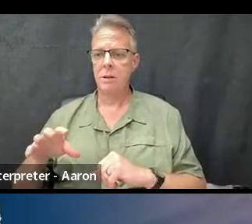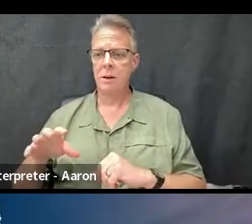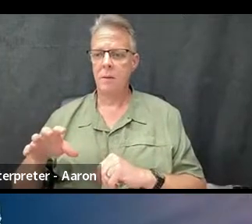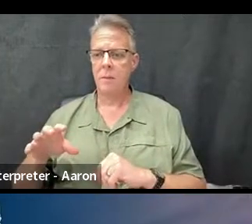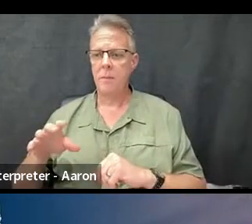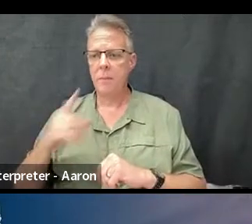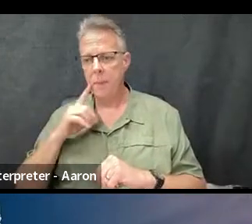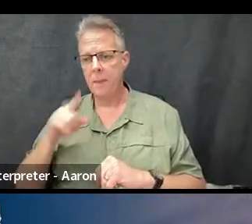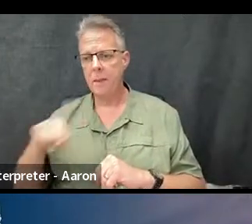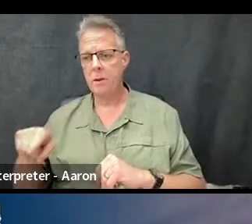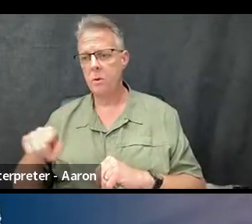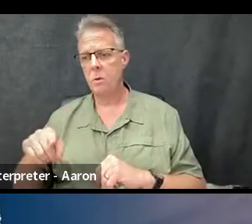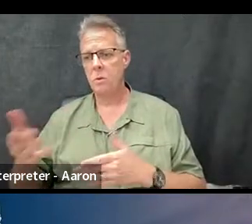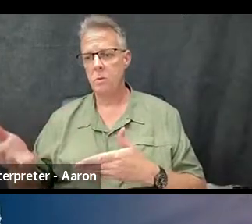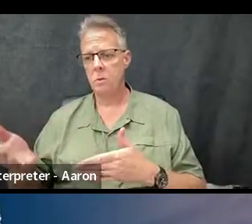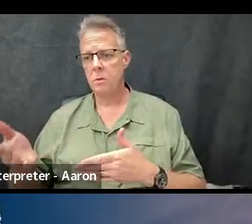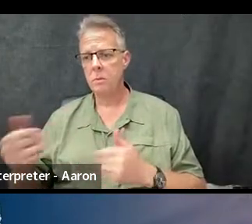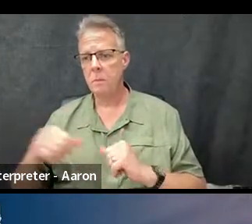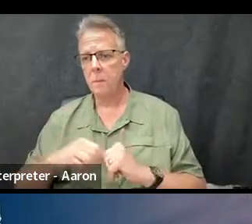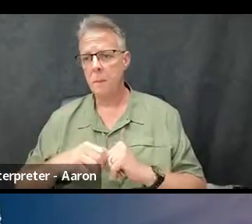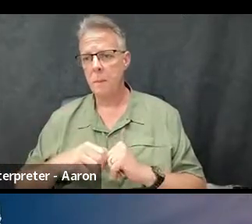Casey, if you want to do quick introduction.